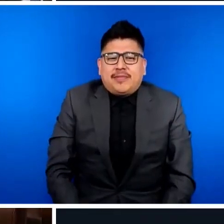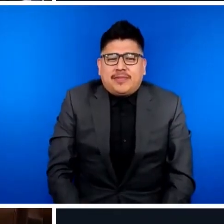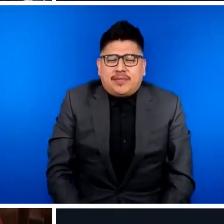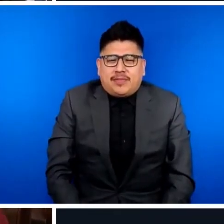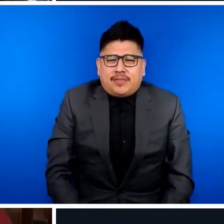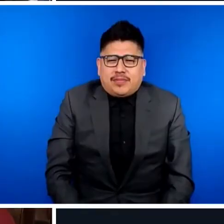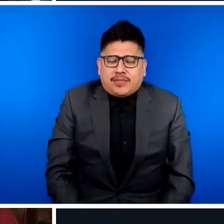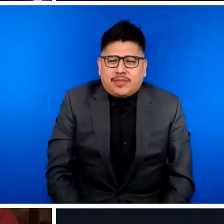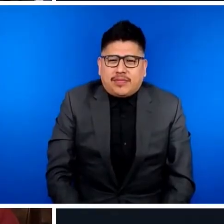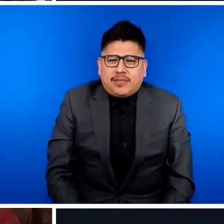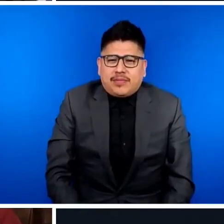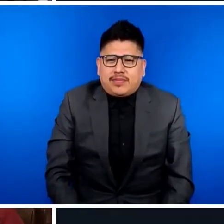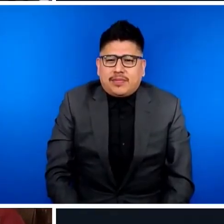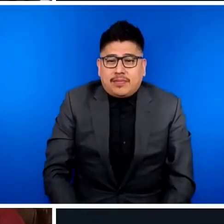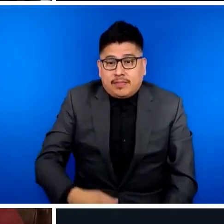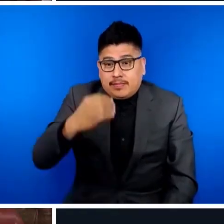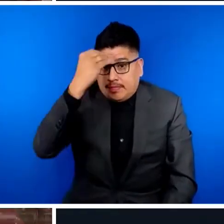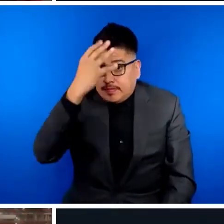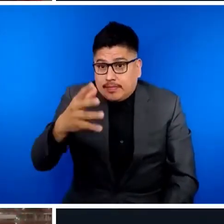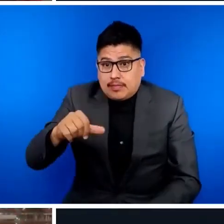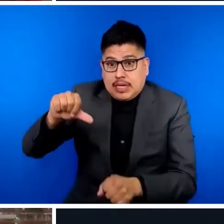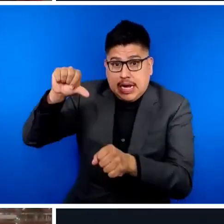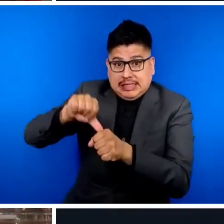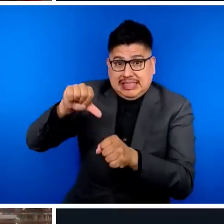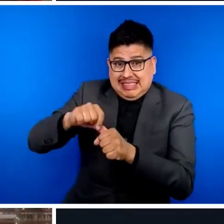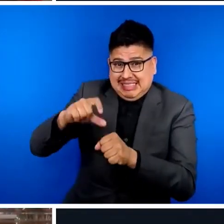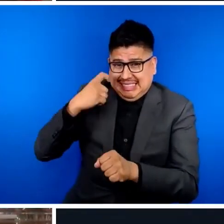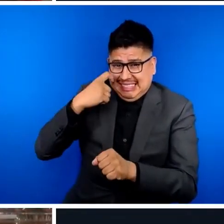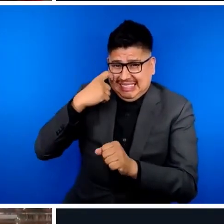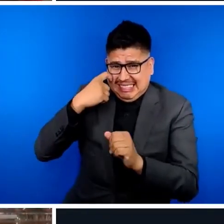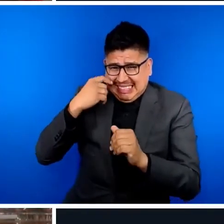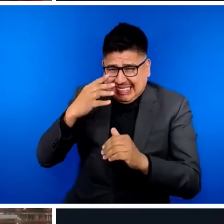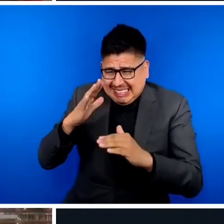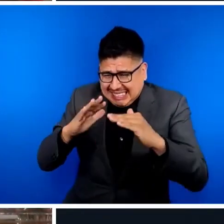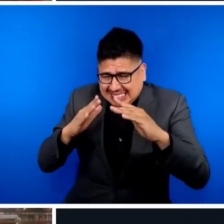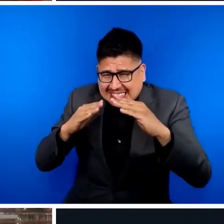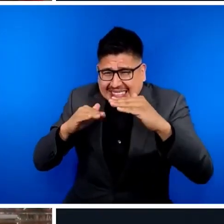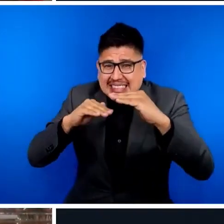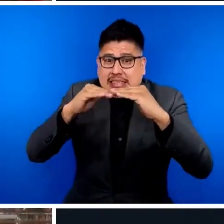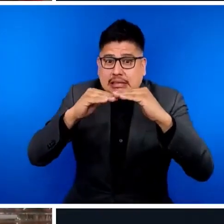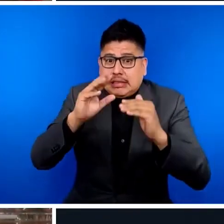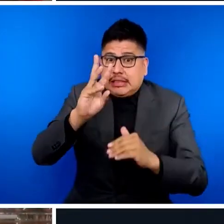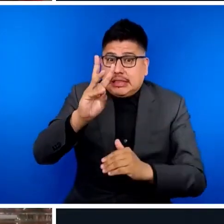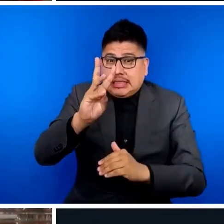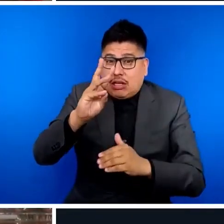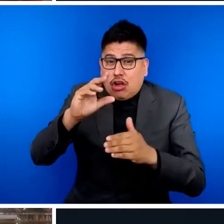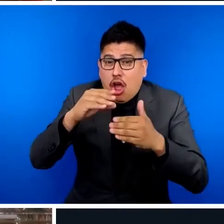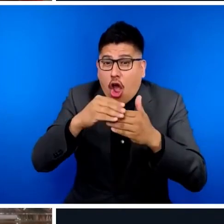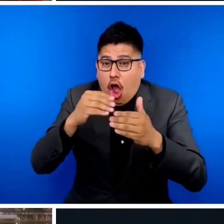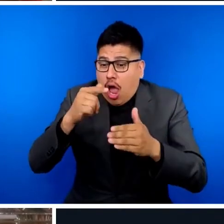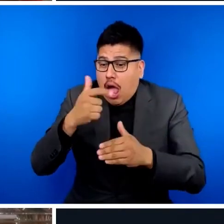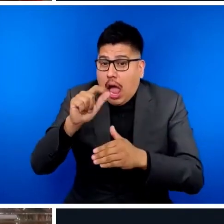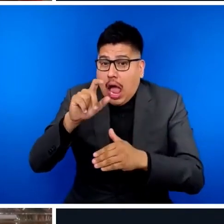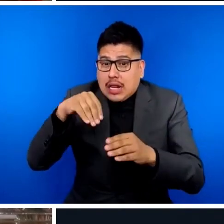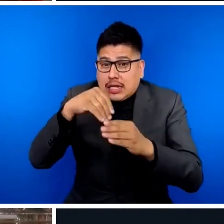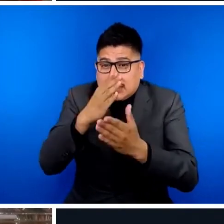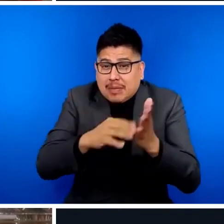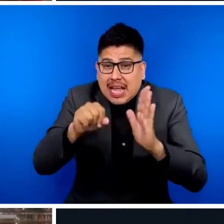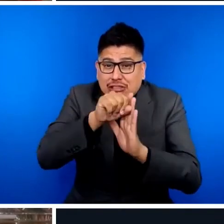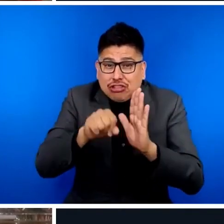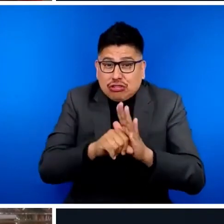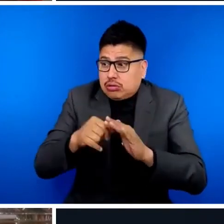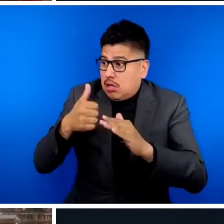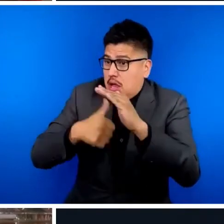Gasoline, which reached a peak of over $6 a gallon in some states under my predecessor, it was quite honestly